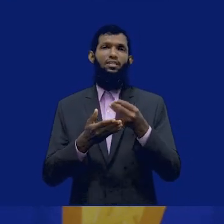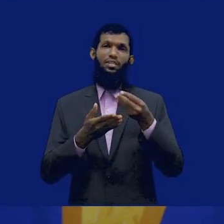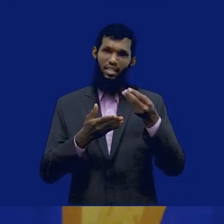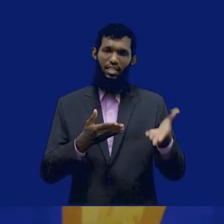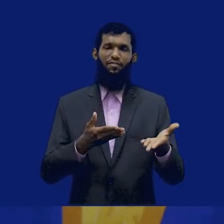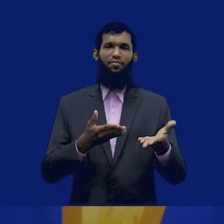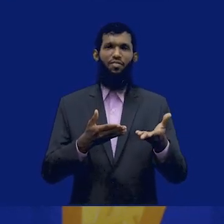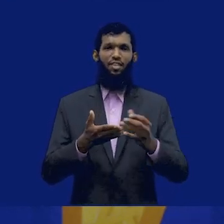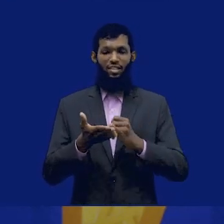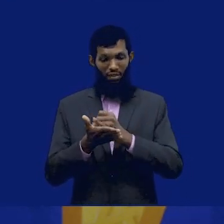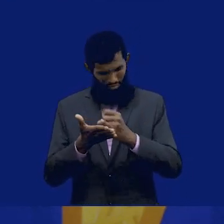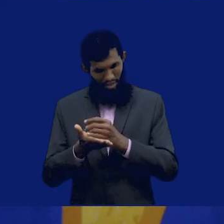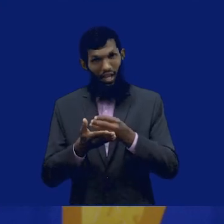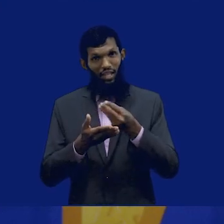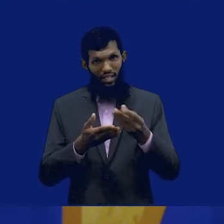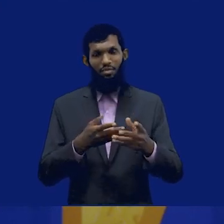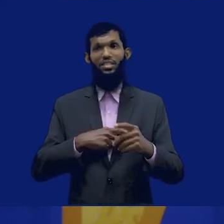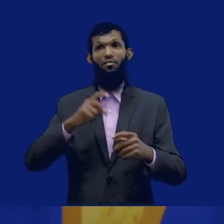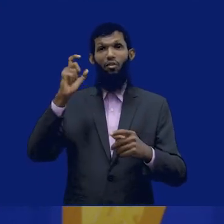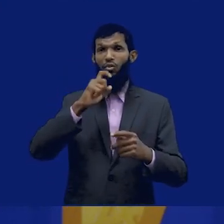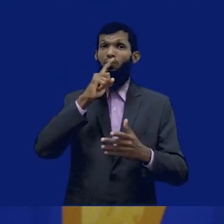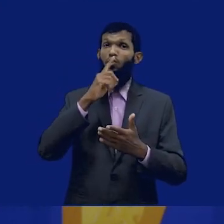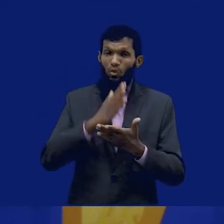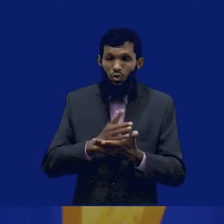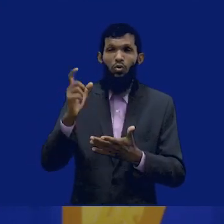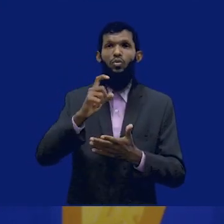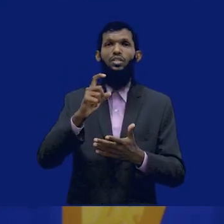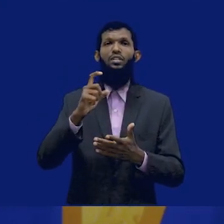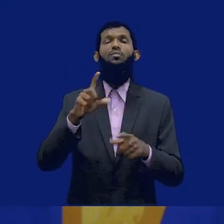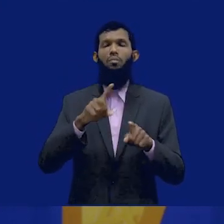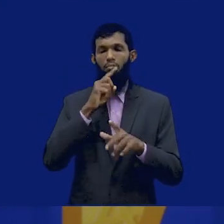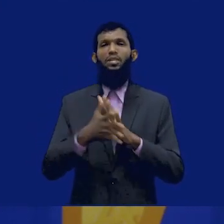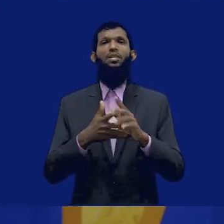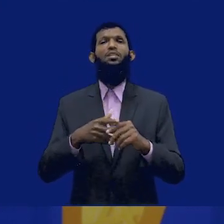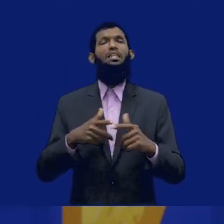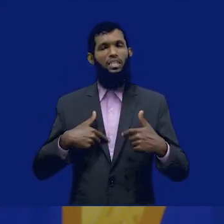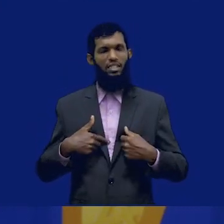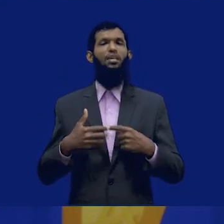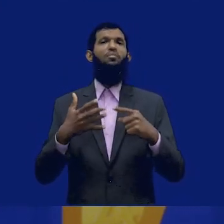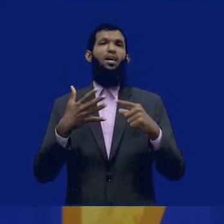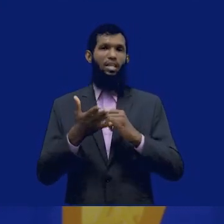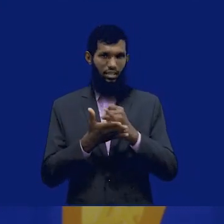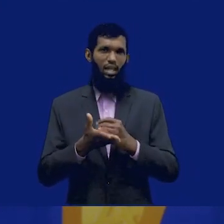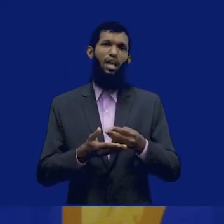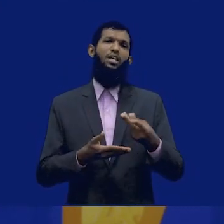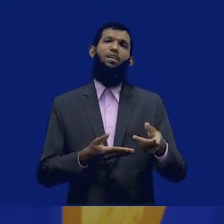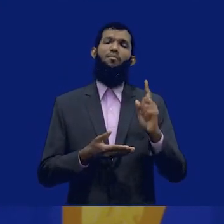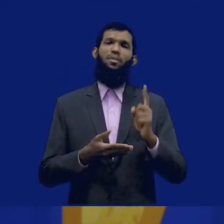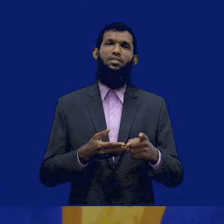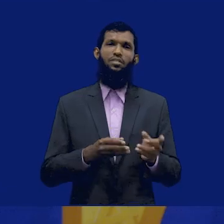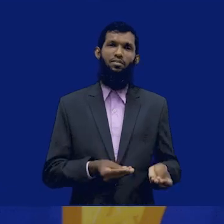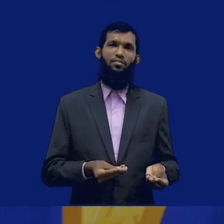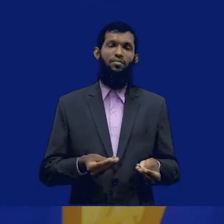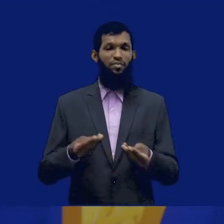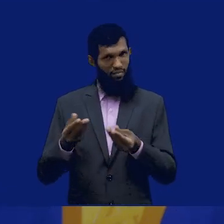they are those who give zakat, or they give alms in their wealth. So from this verse